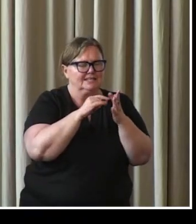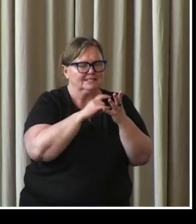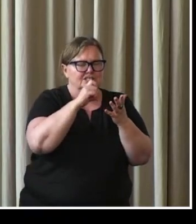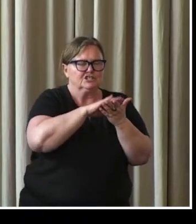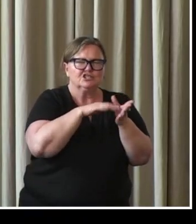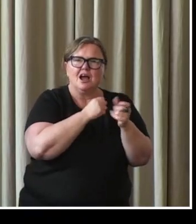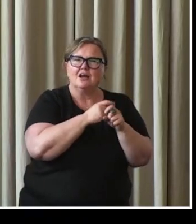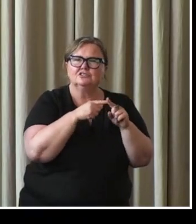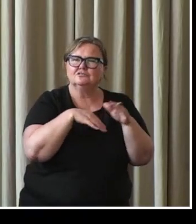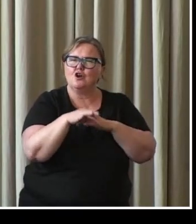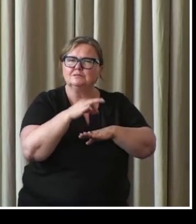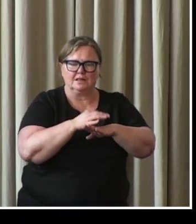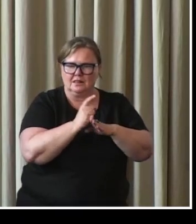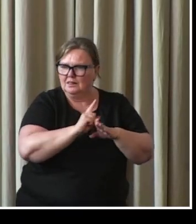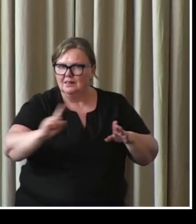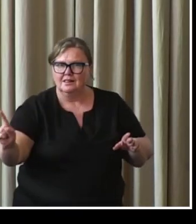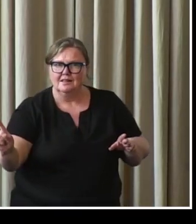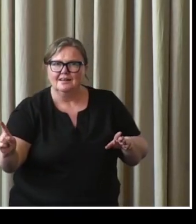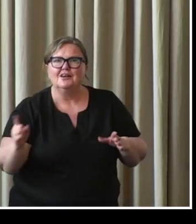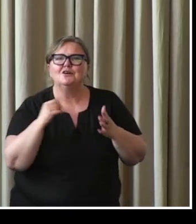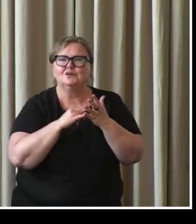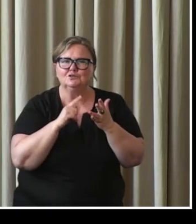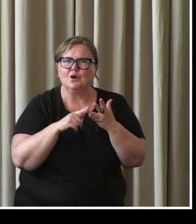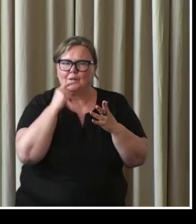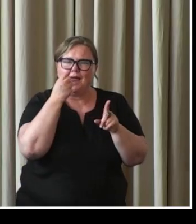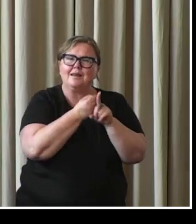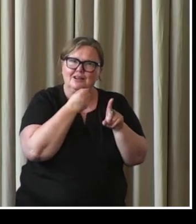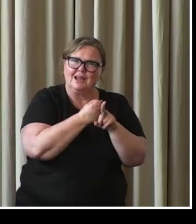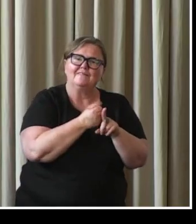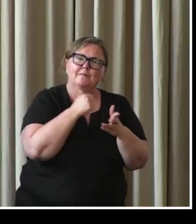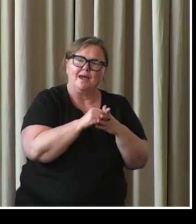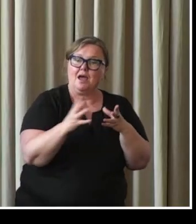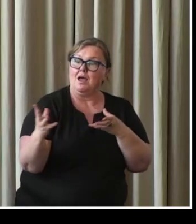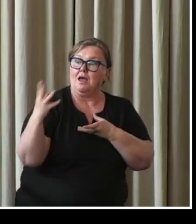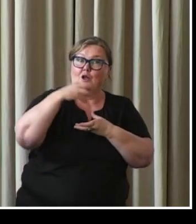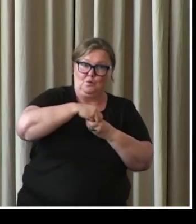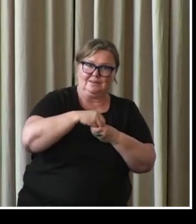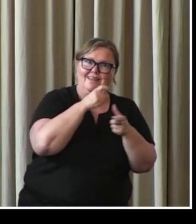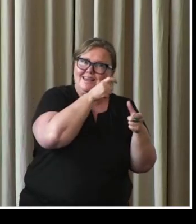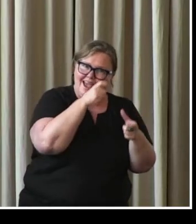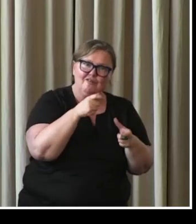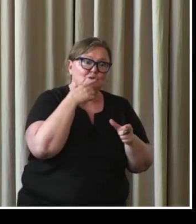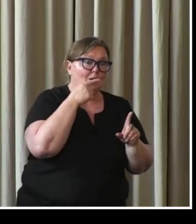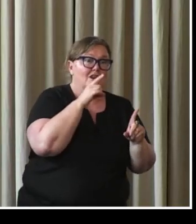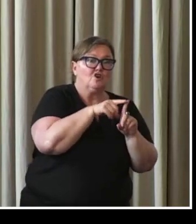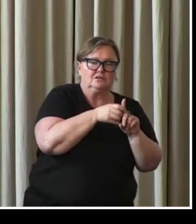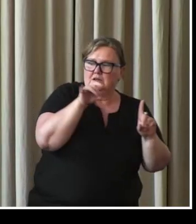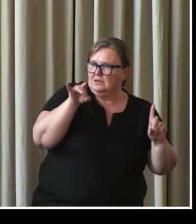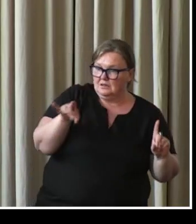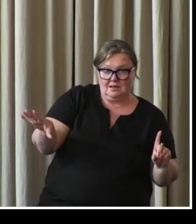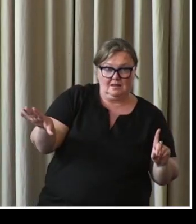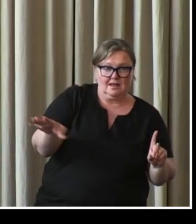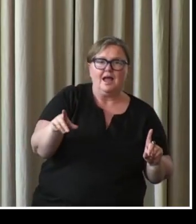interest to us at Arafmi already, so that we can advocate for better carer inclusion and communication in discharge